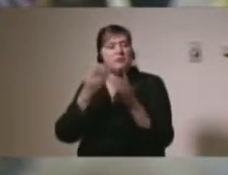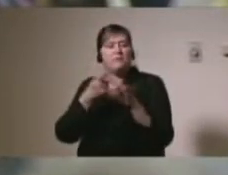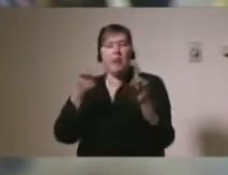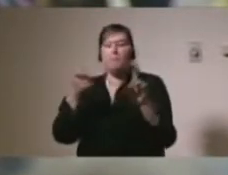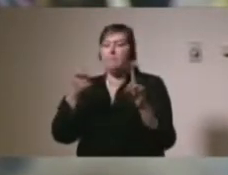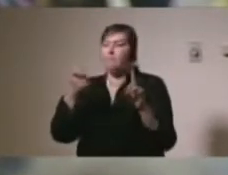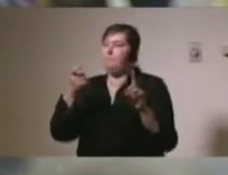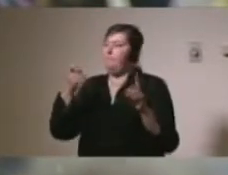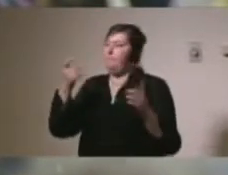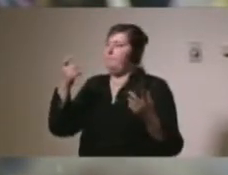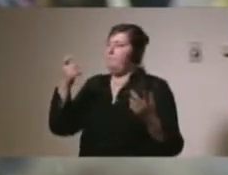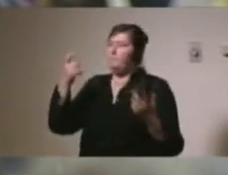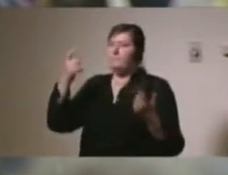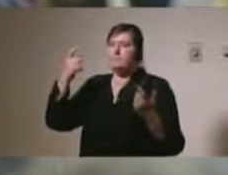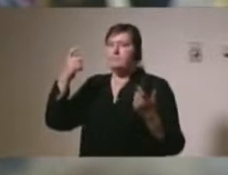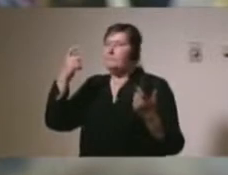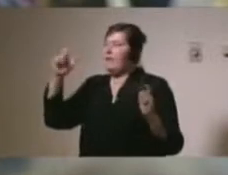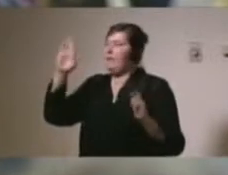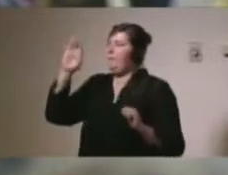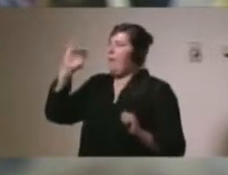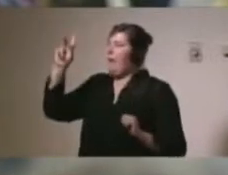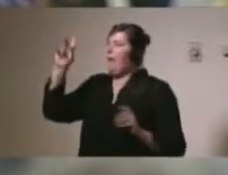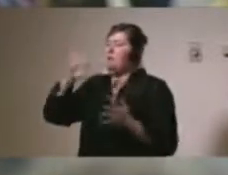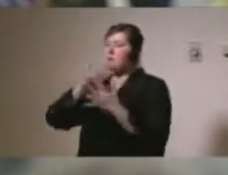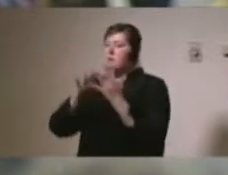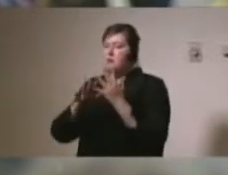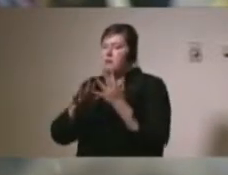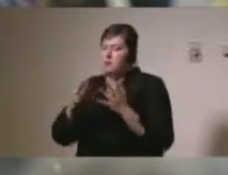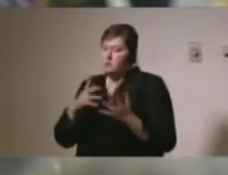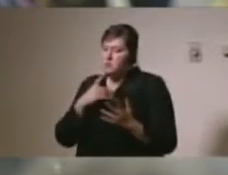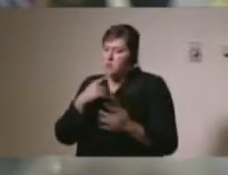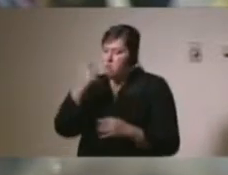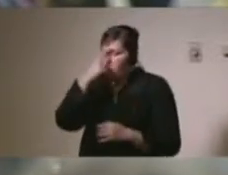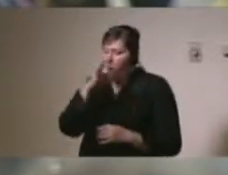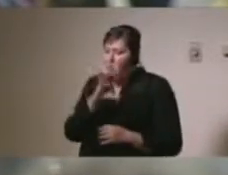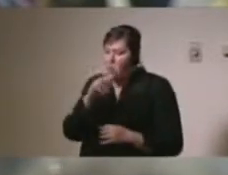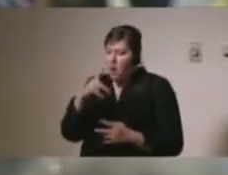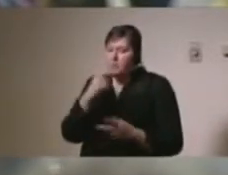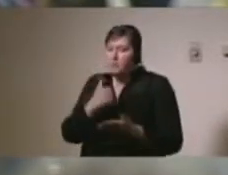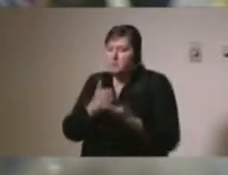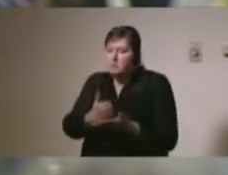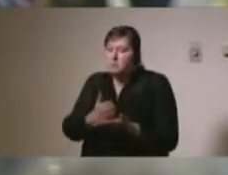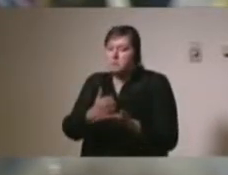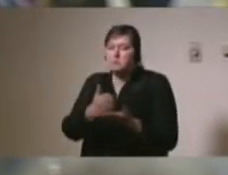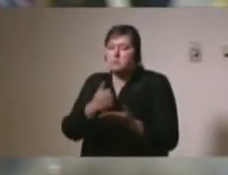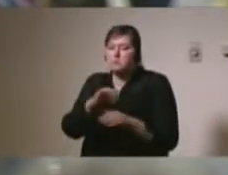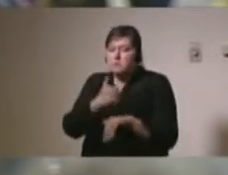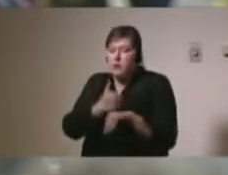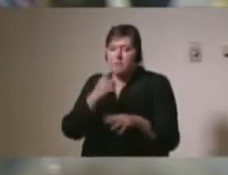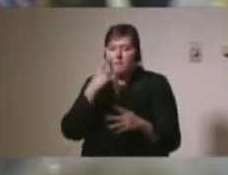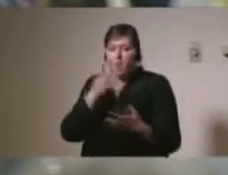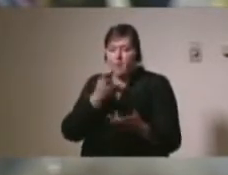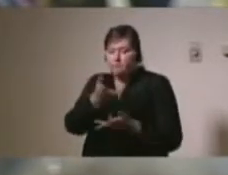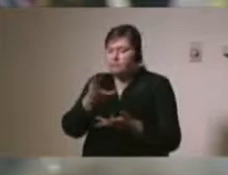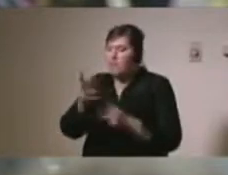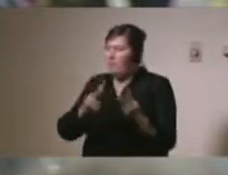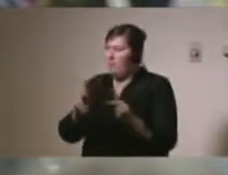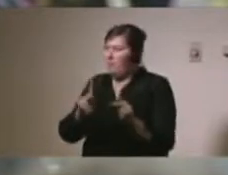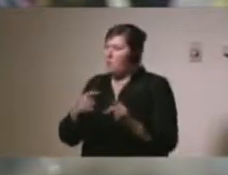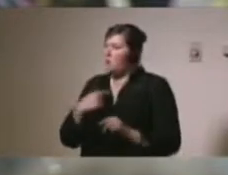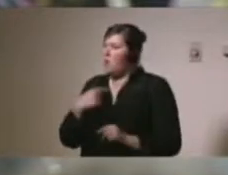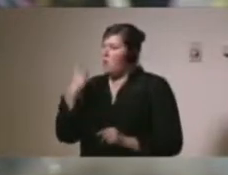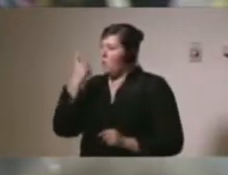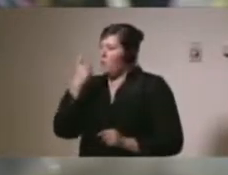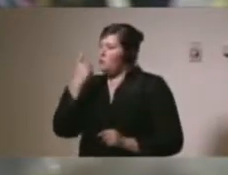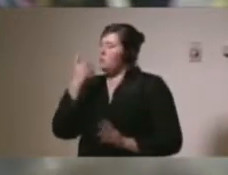the big banks. So I'd really be interested in getting as much information from Making Waves and what Unifor is